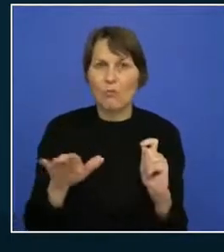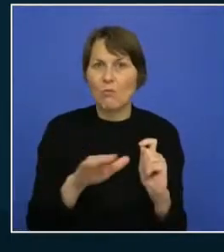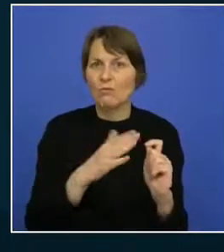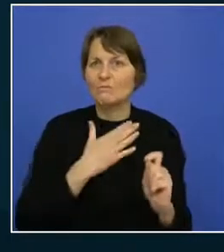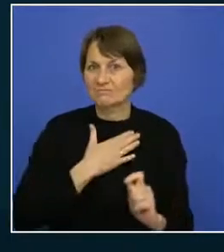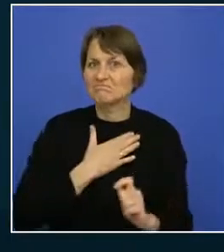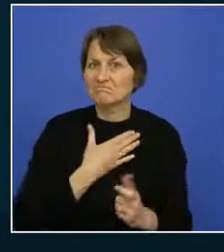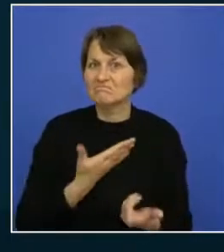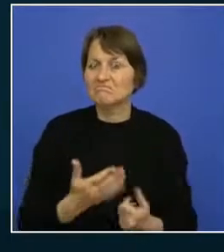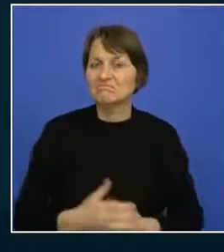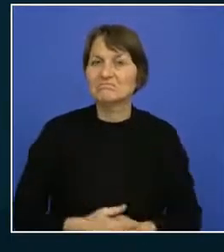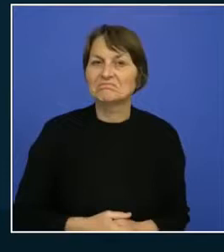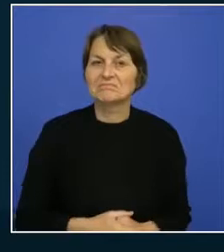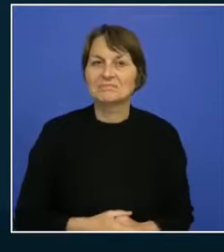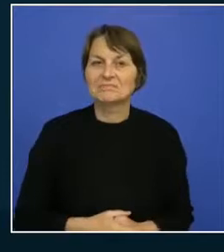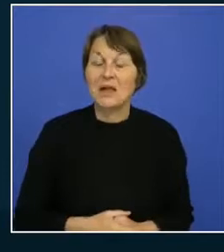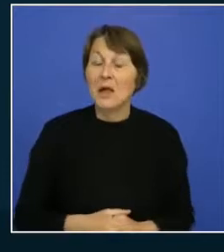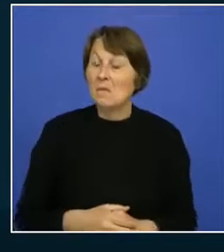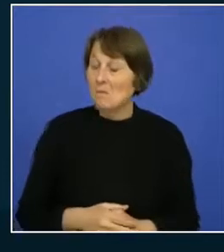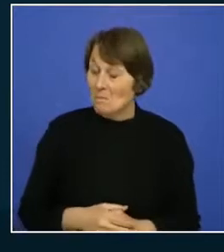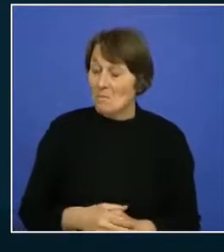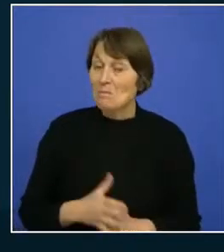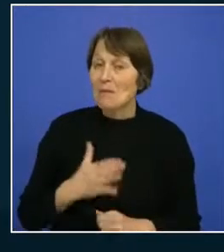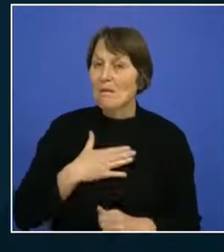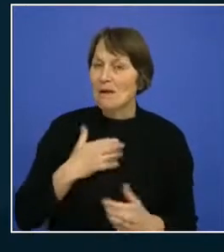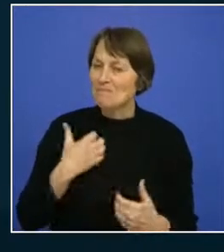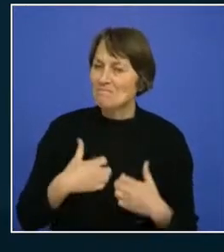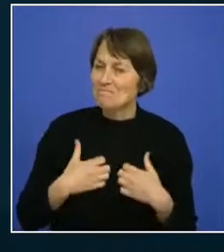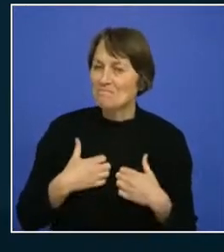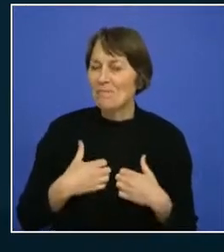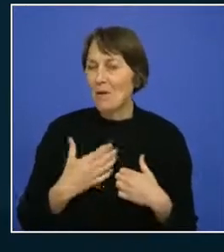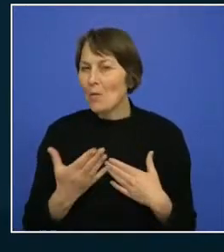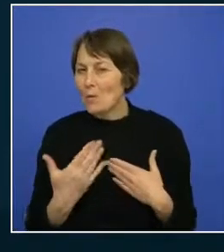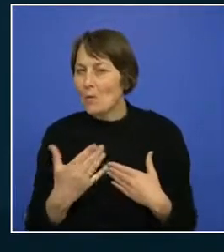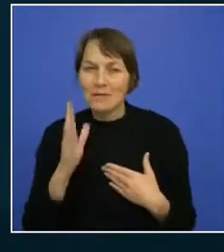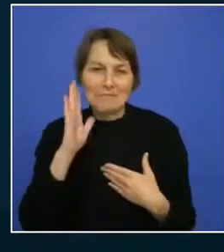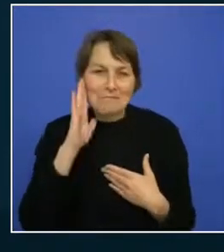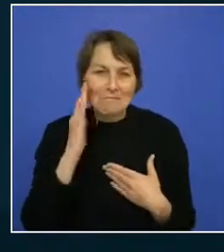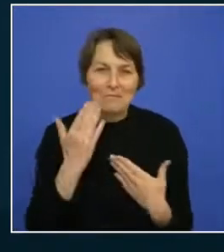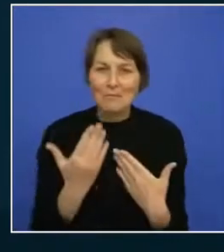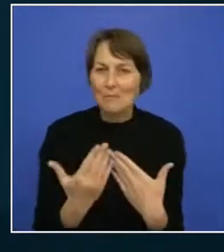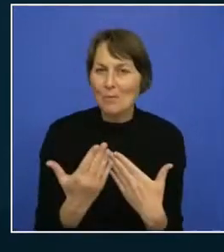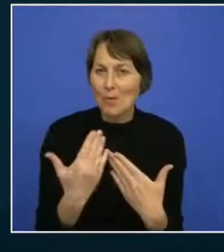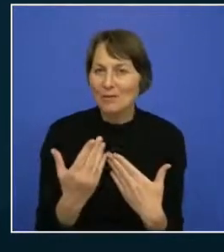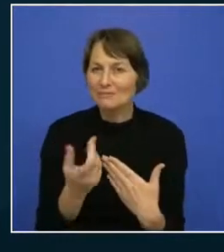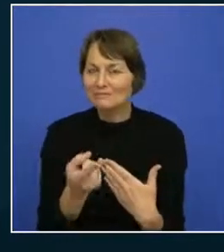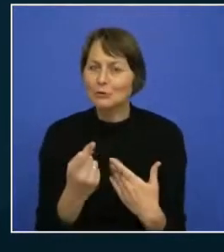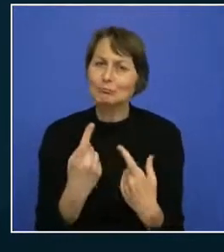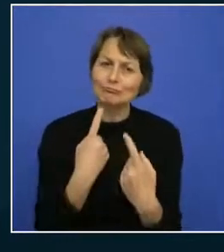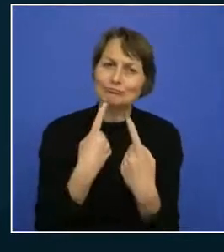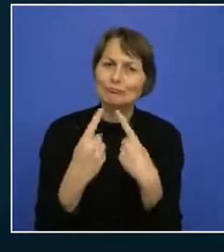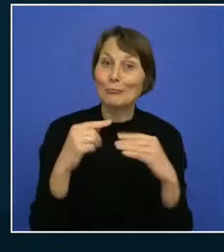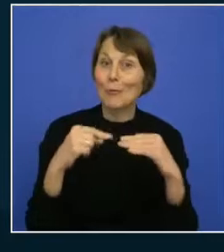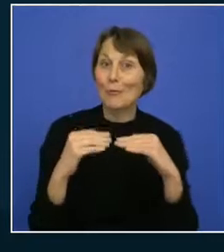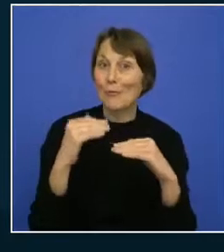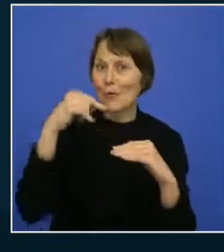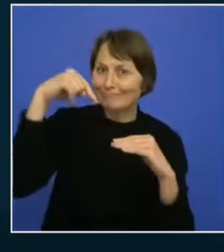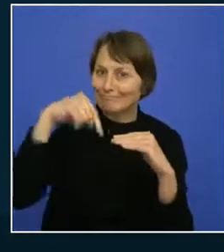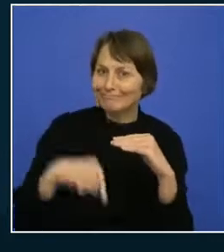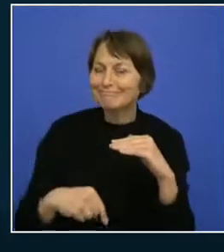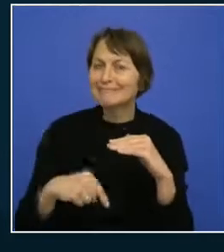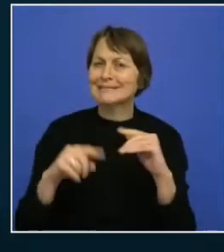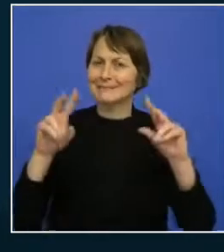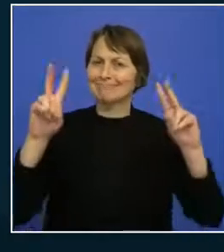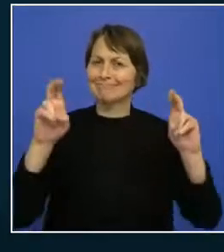yeah, I'm really interested to definitely hear you more, speak more, and present more on